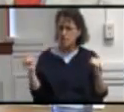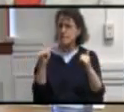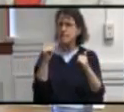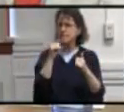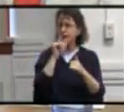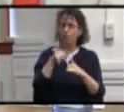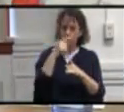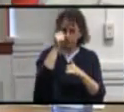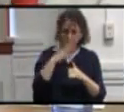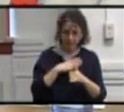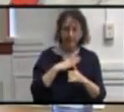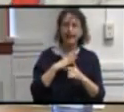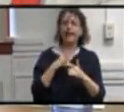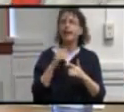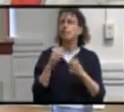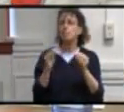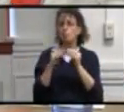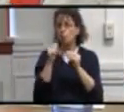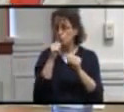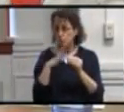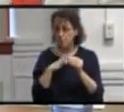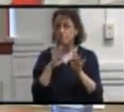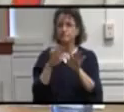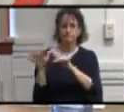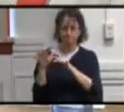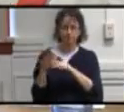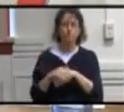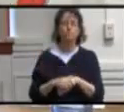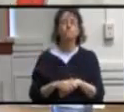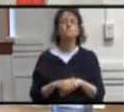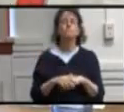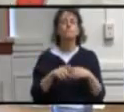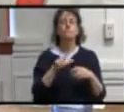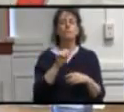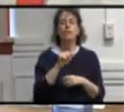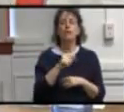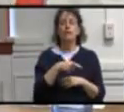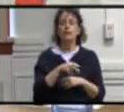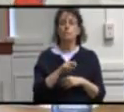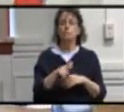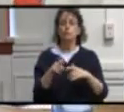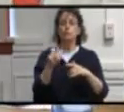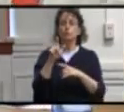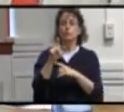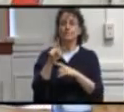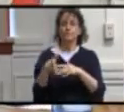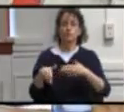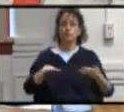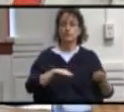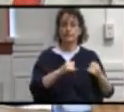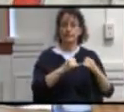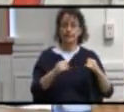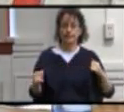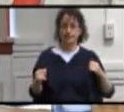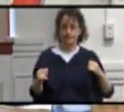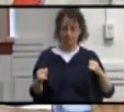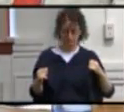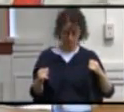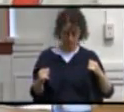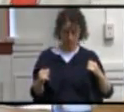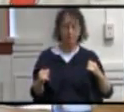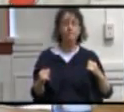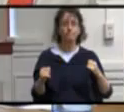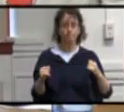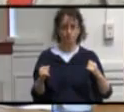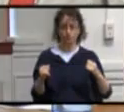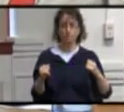time. Following April 21st, when those applications, the deadline